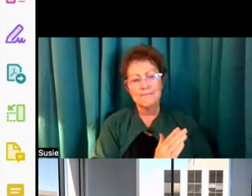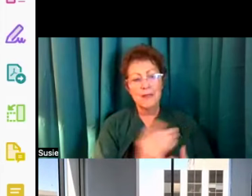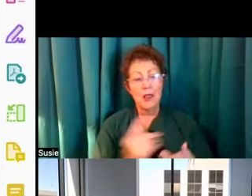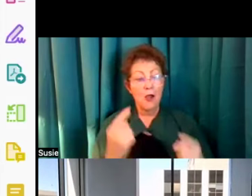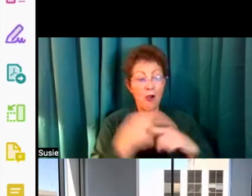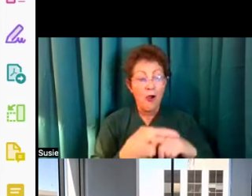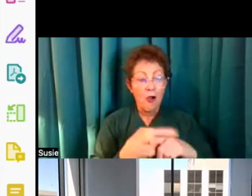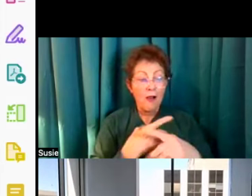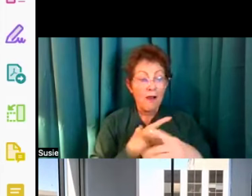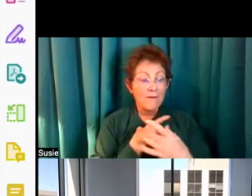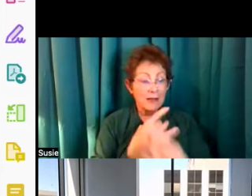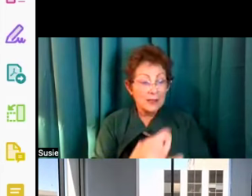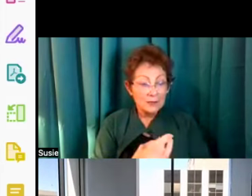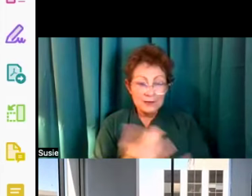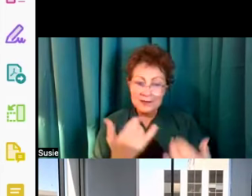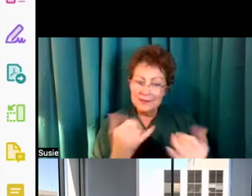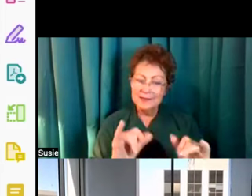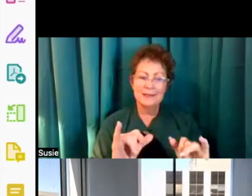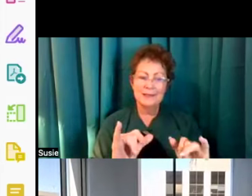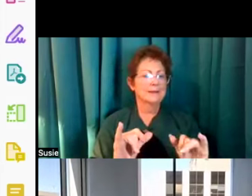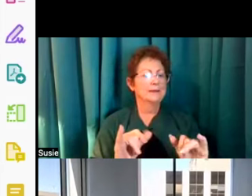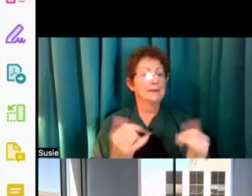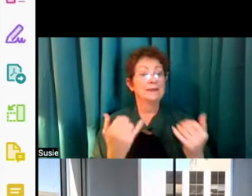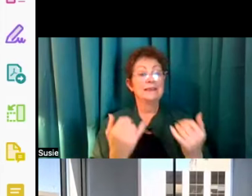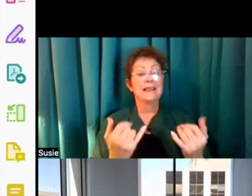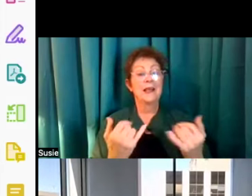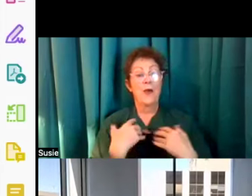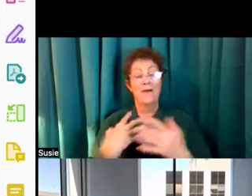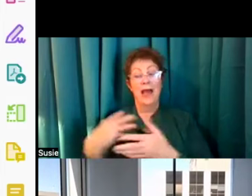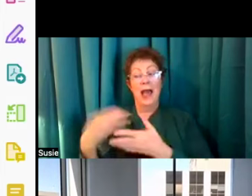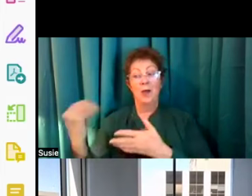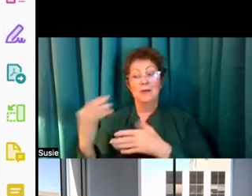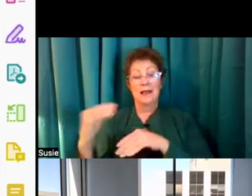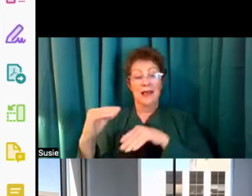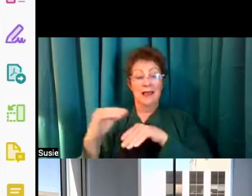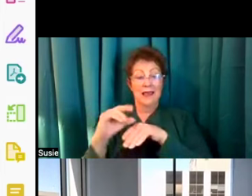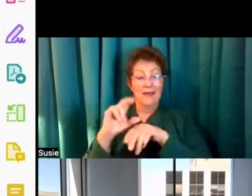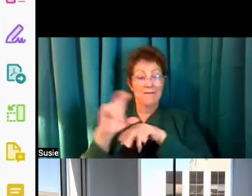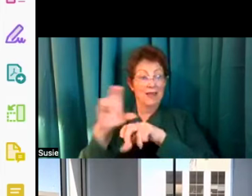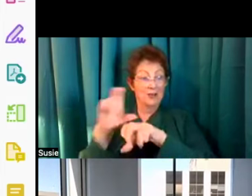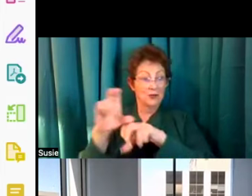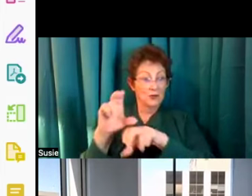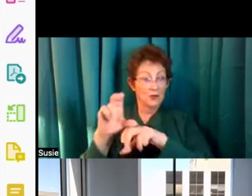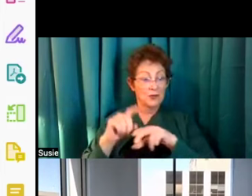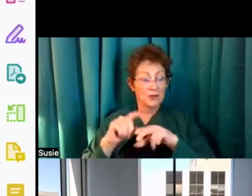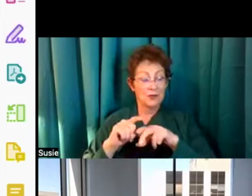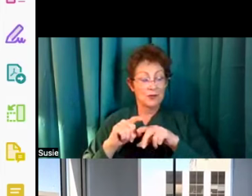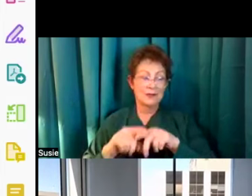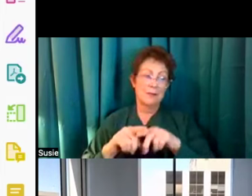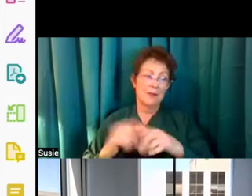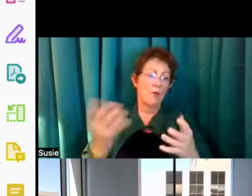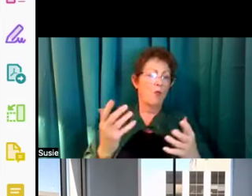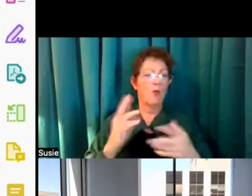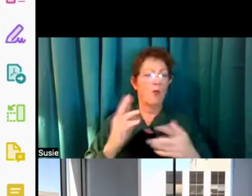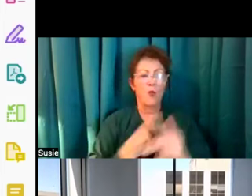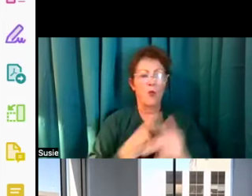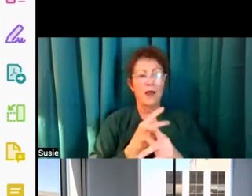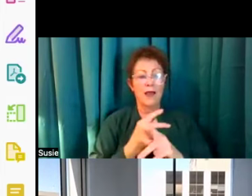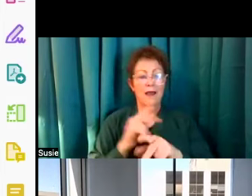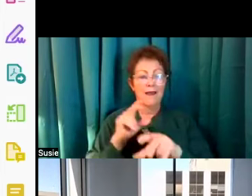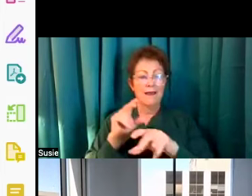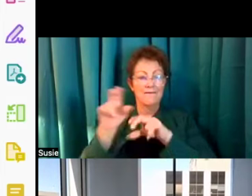interest, again, still apply, and you're now going to have outside investors who, depending on what type of investors they